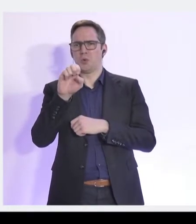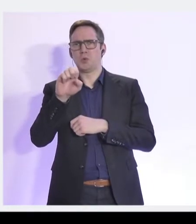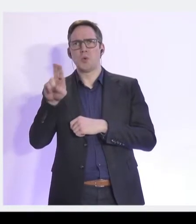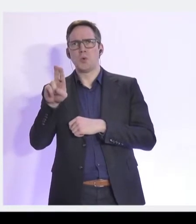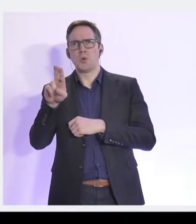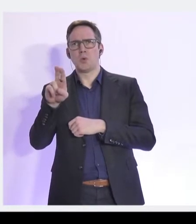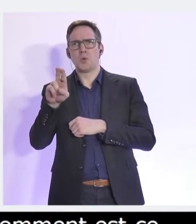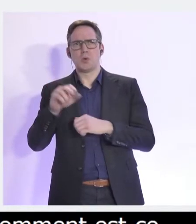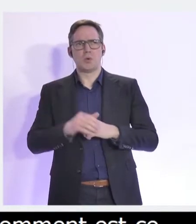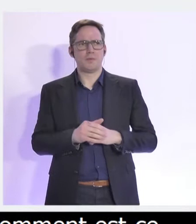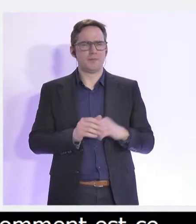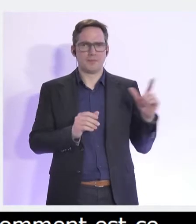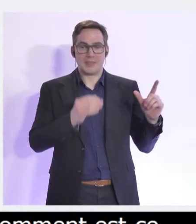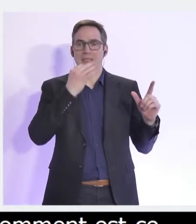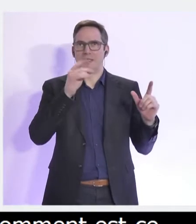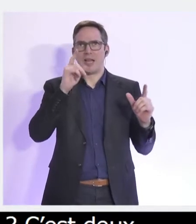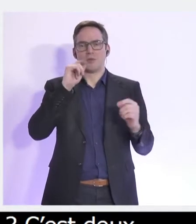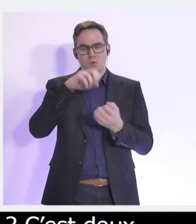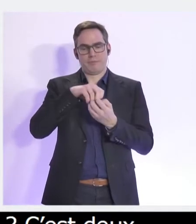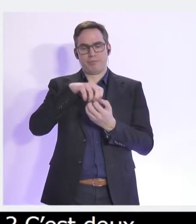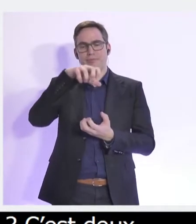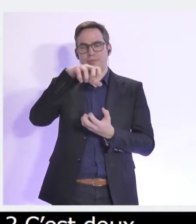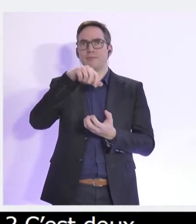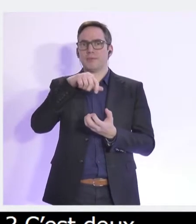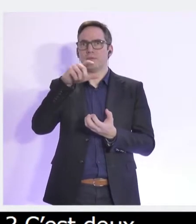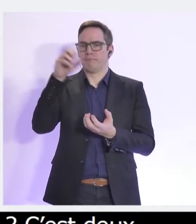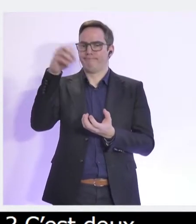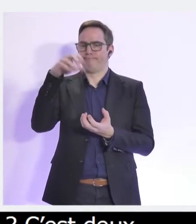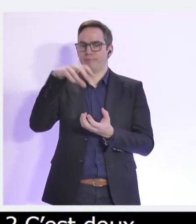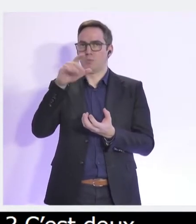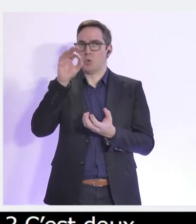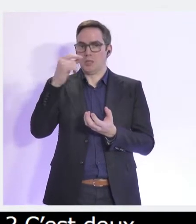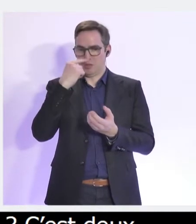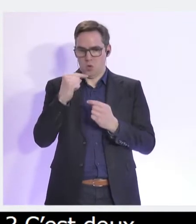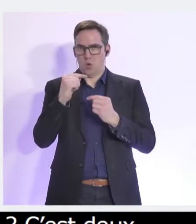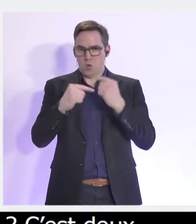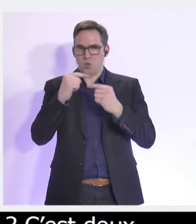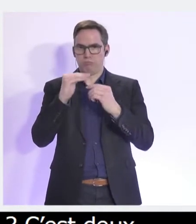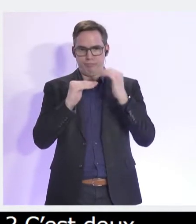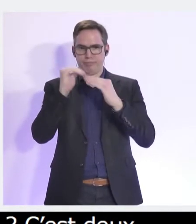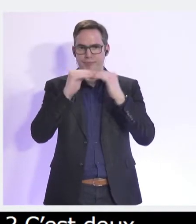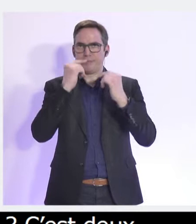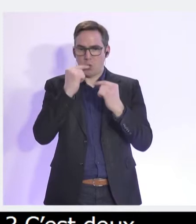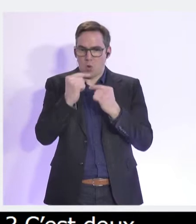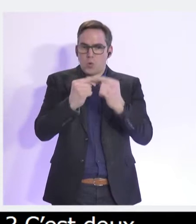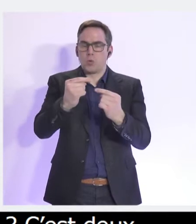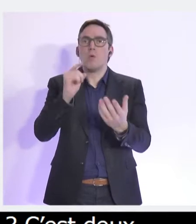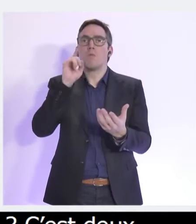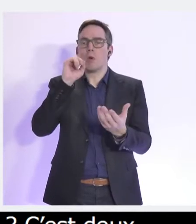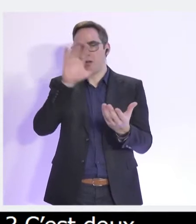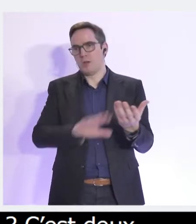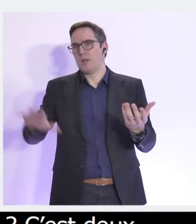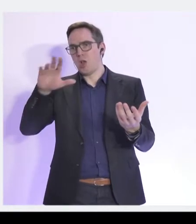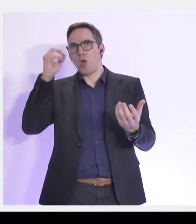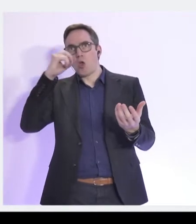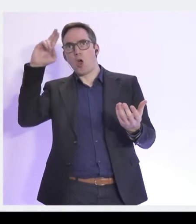things? Accessibility Europe is a European resource center which is being set up and which is being increased so